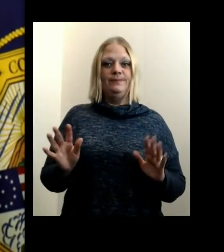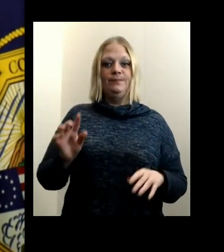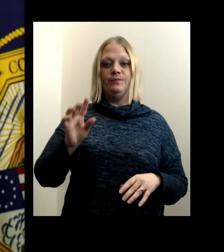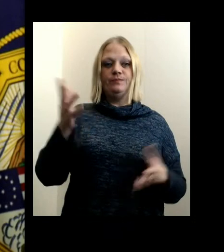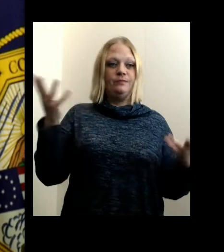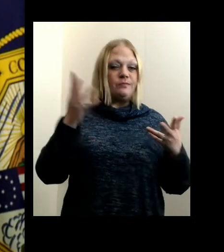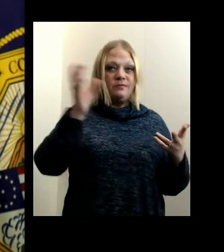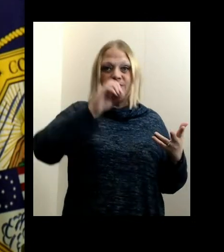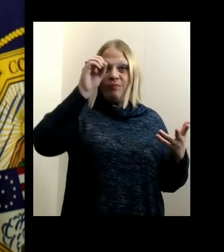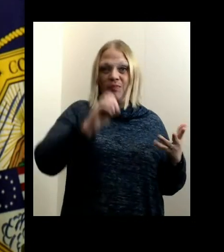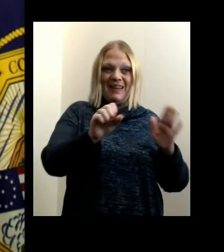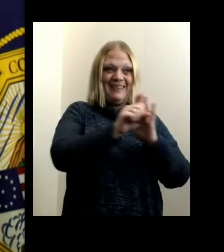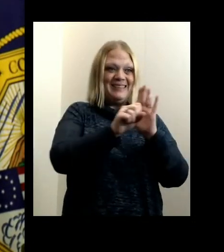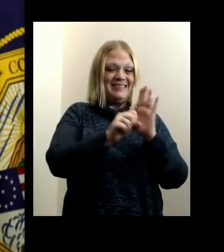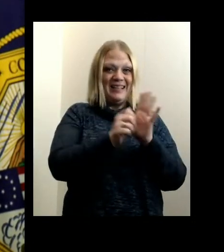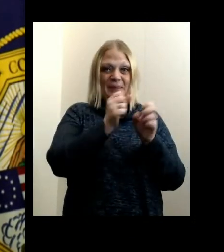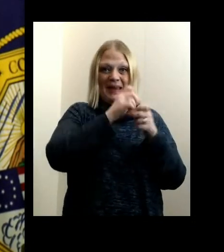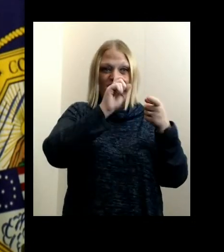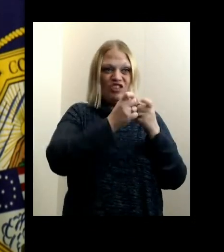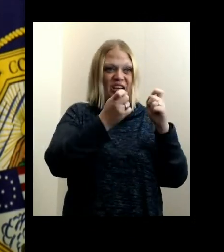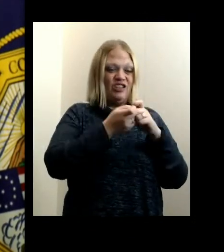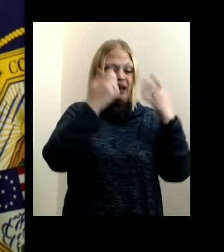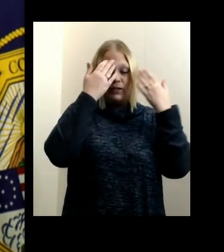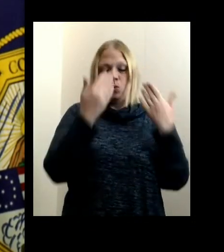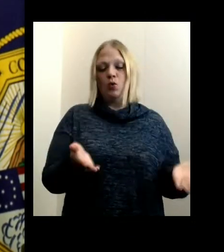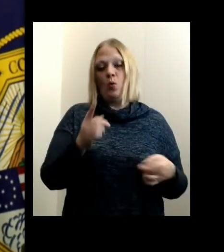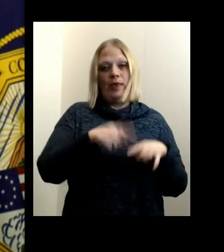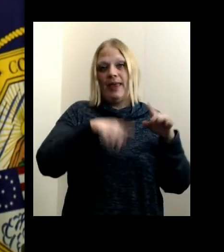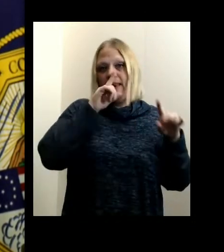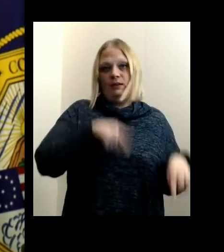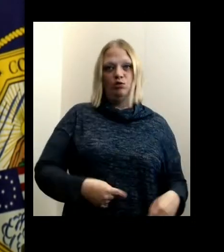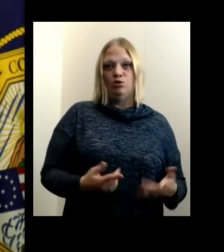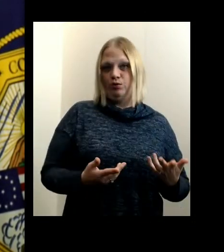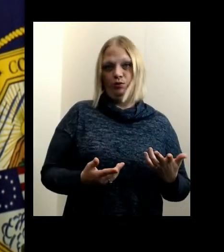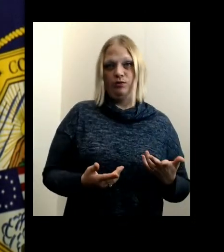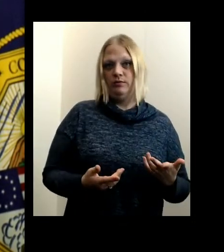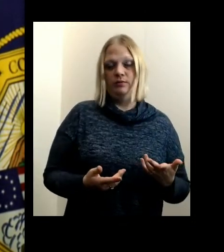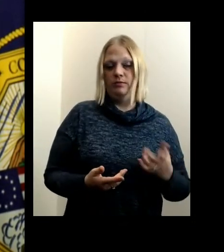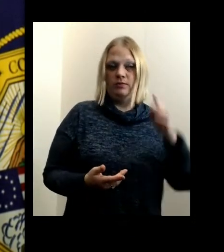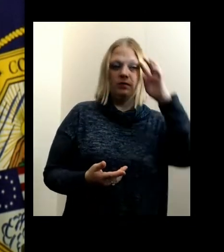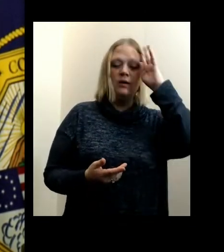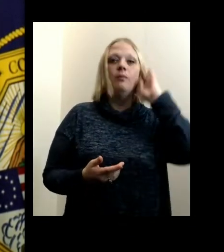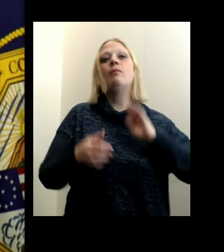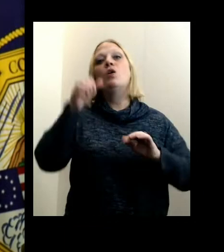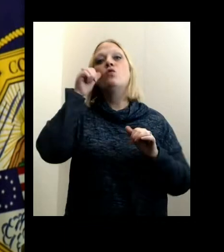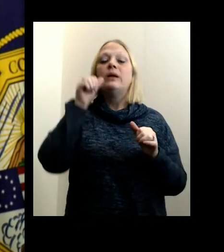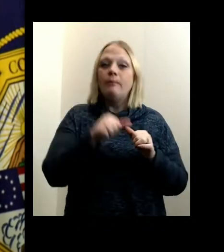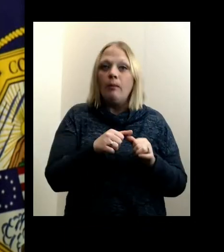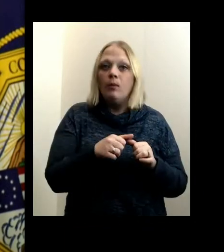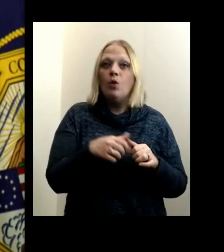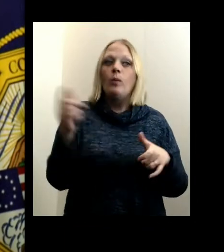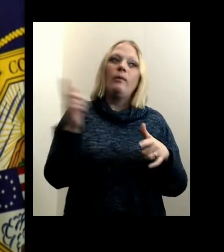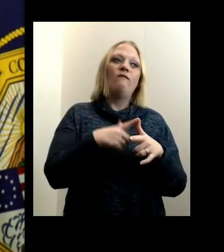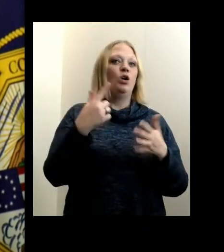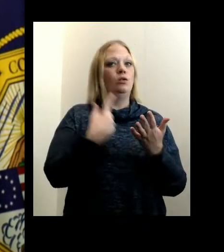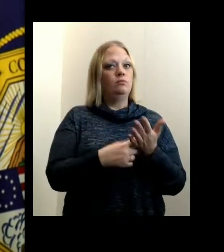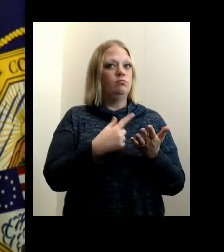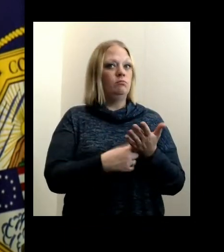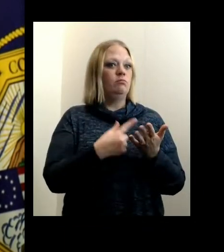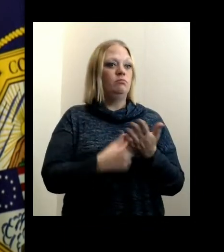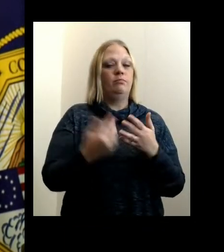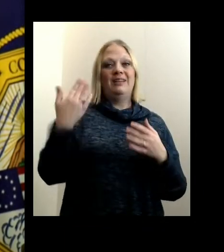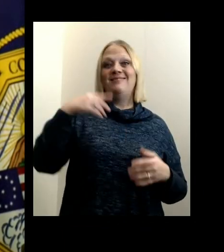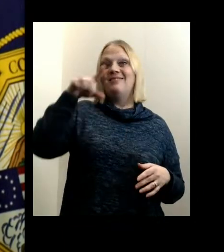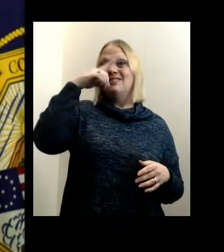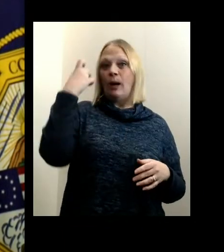percentage is that the state's going to make a change? I do not know. I can't answer that question. Remember, when we first talked about this, when we in the